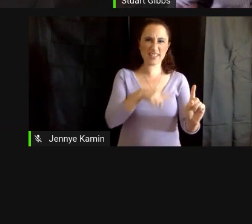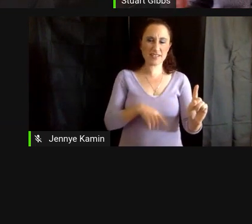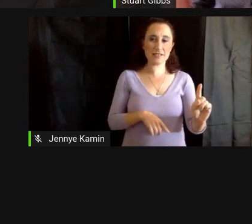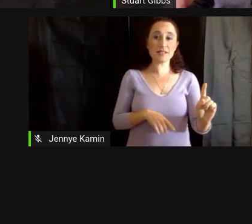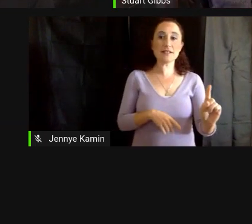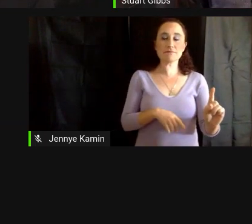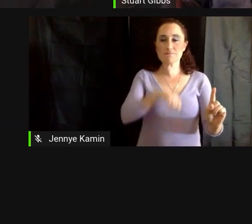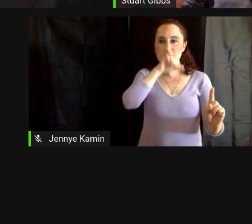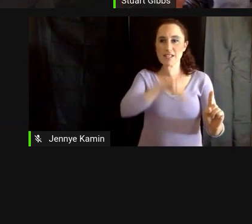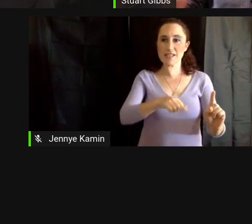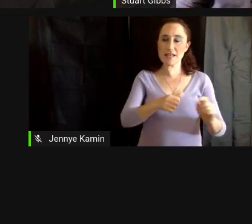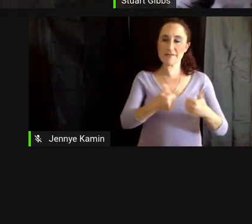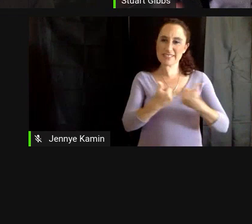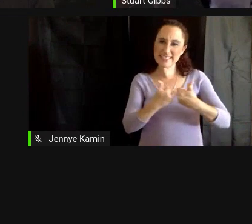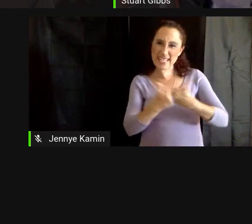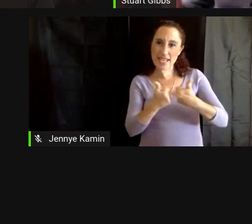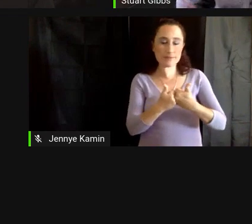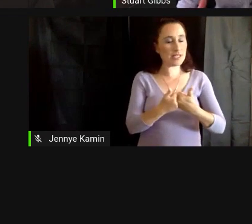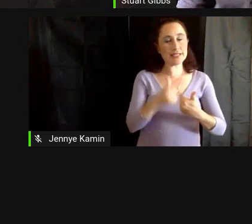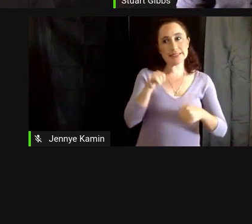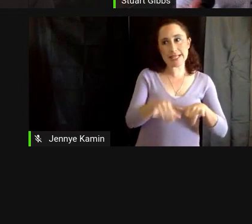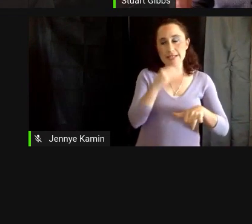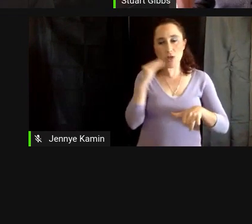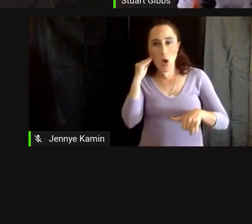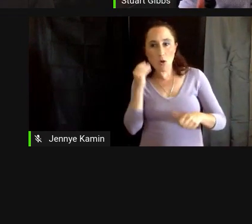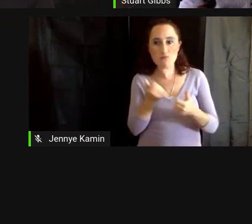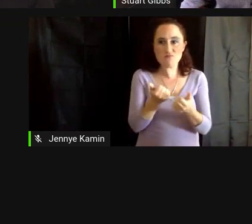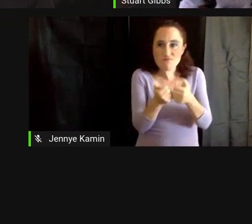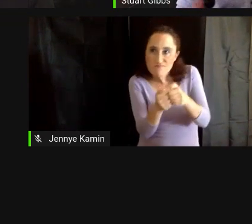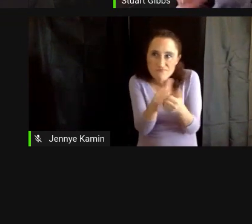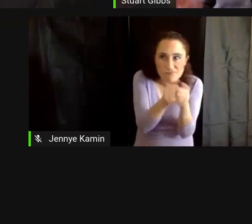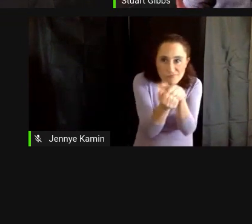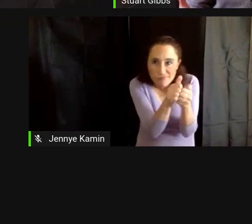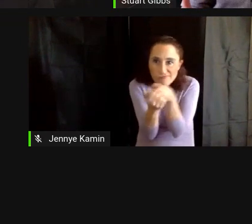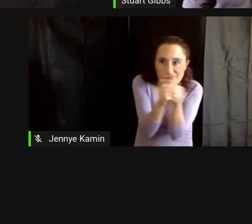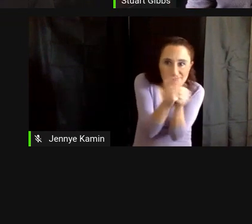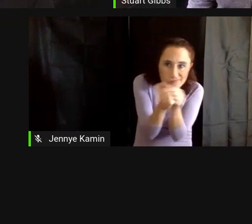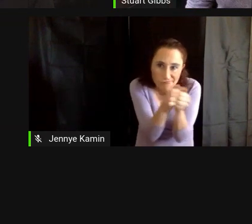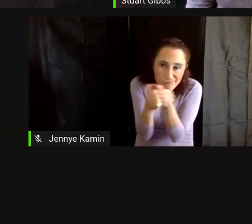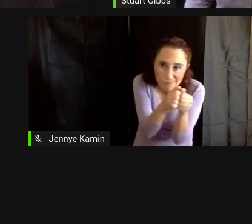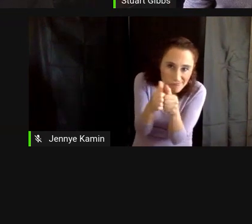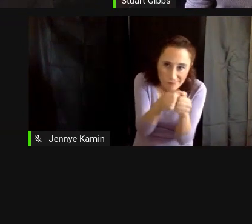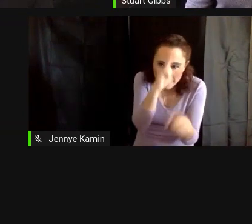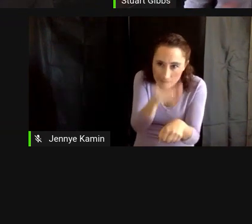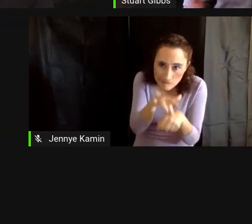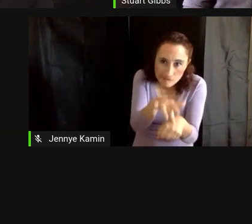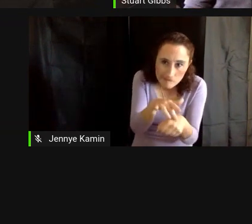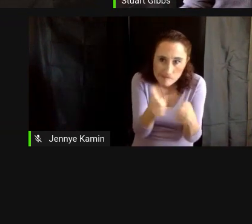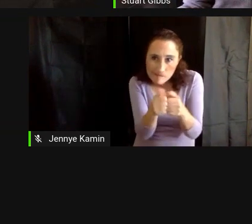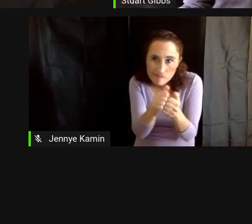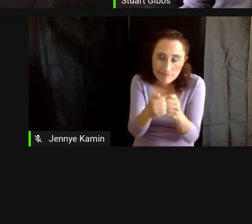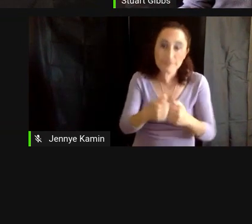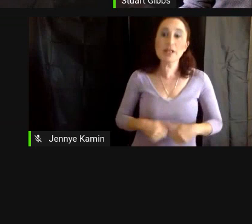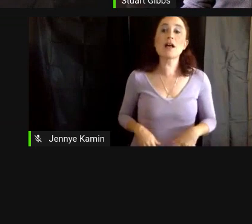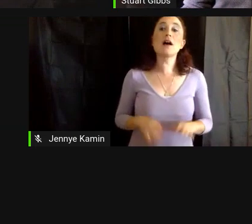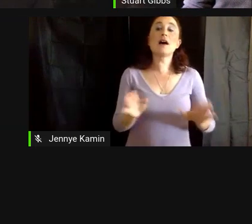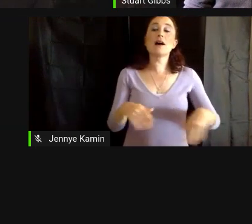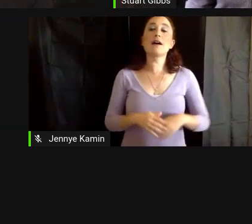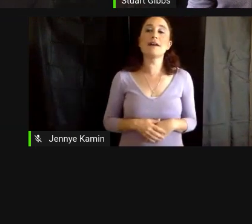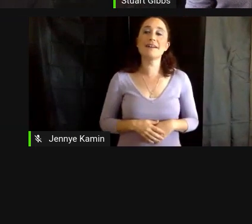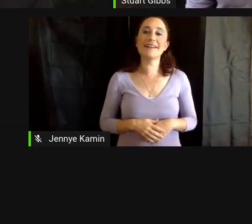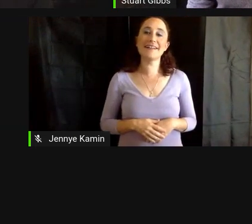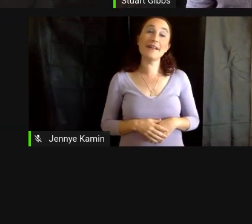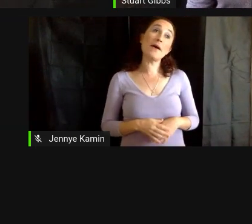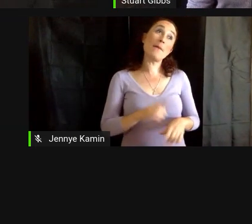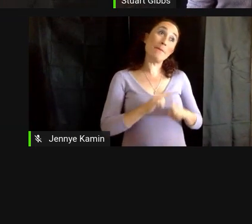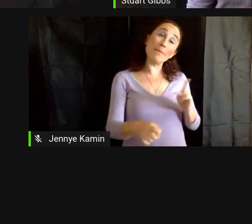who is a gamer. He doesn't really leave his house very much. He's always just playing his video games and everything. But then he finds out, as anybody who's done banana